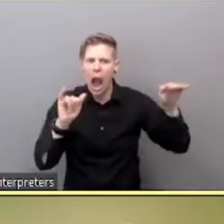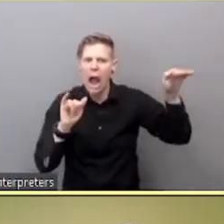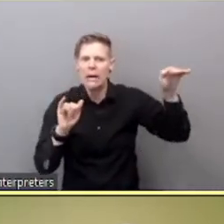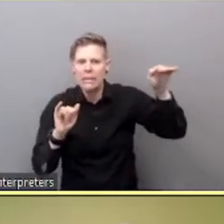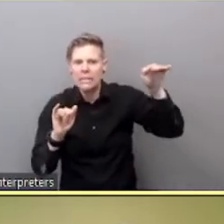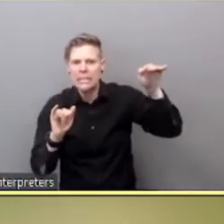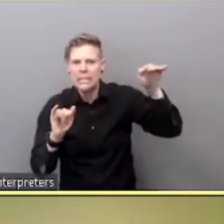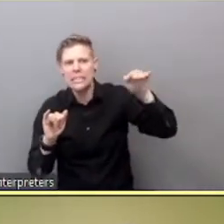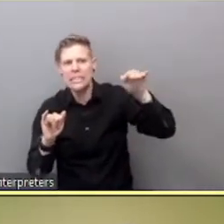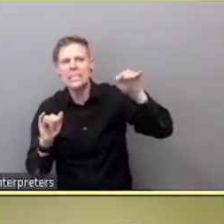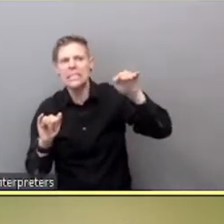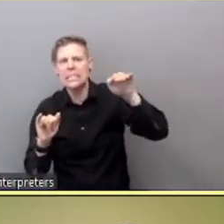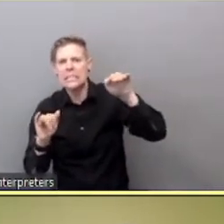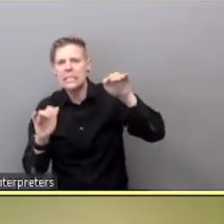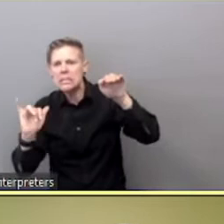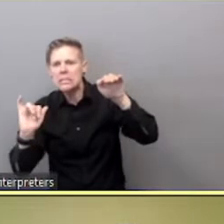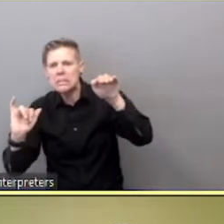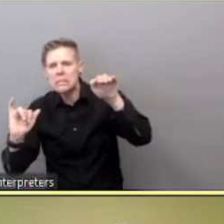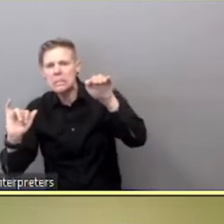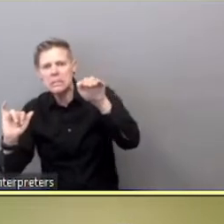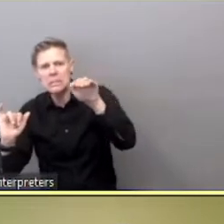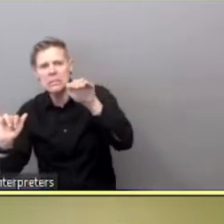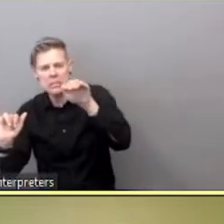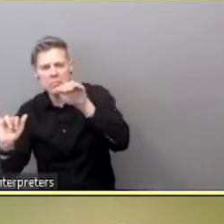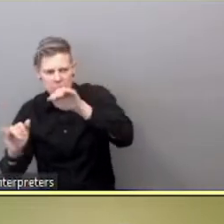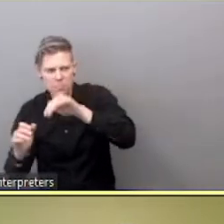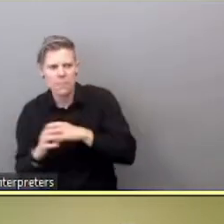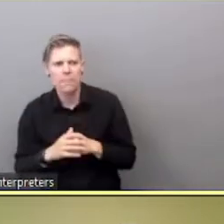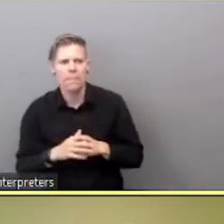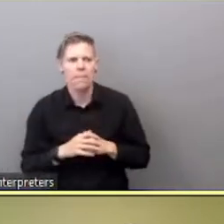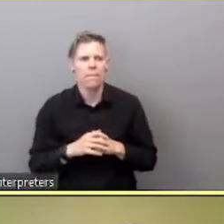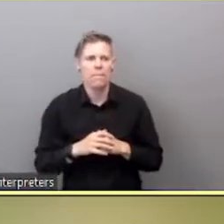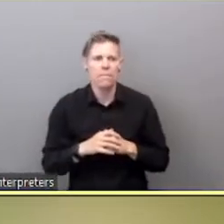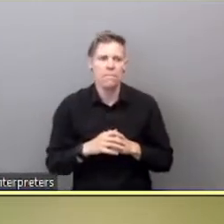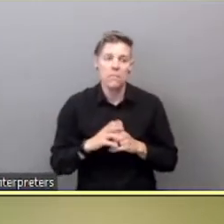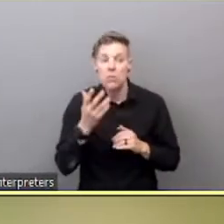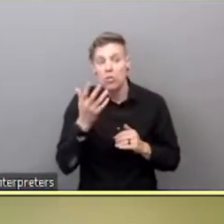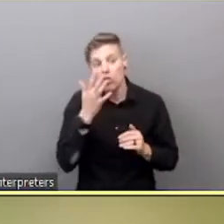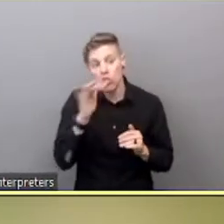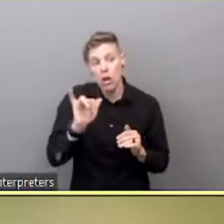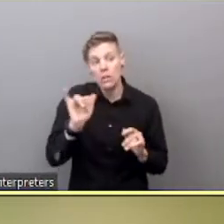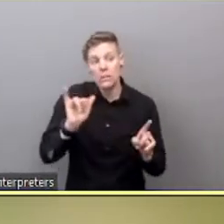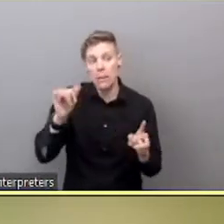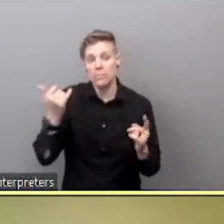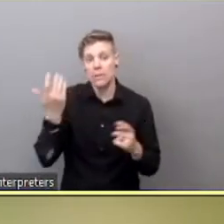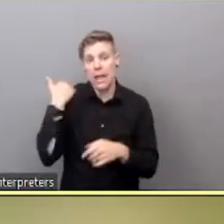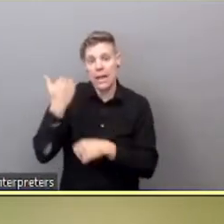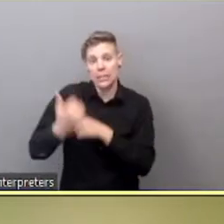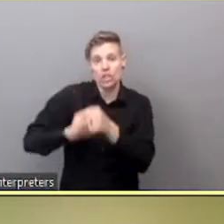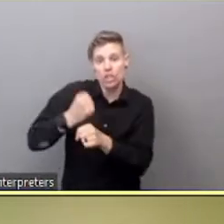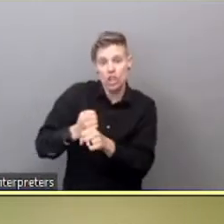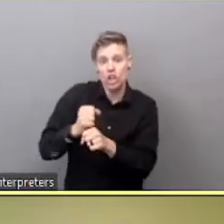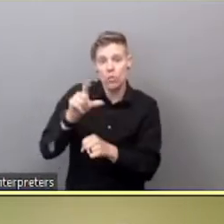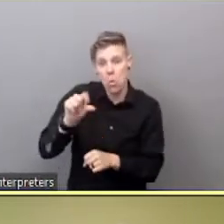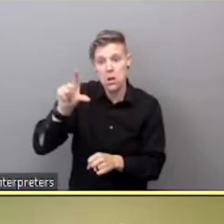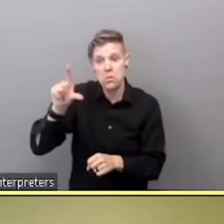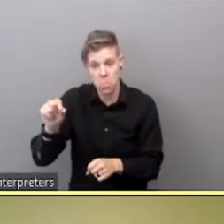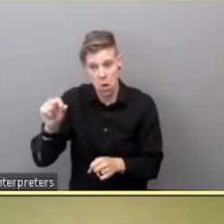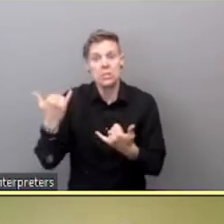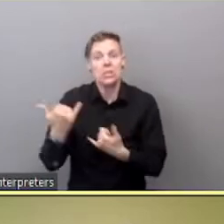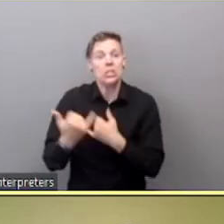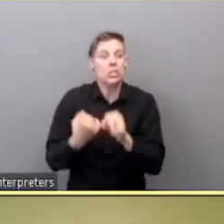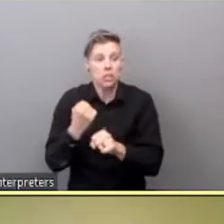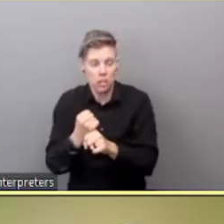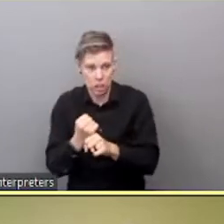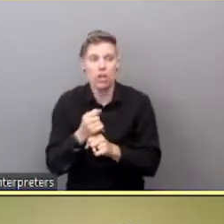2020 fund balances. Right now, of the total claimants we have accessing benefits, our